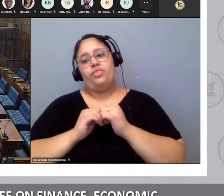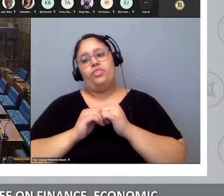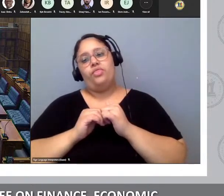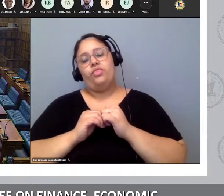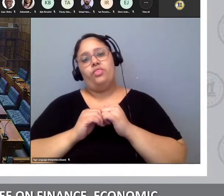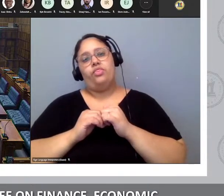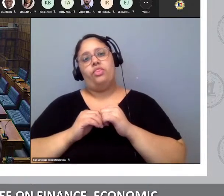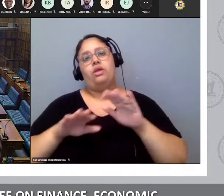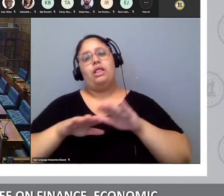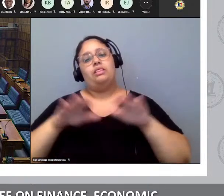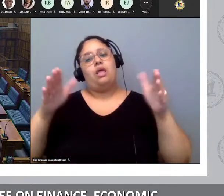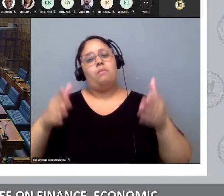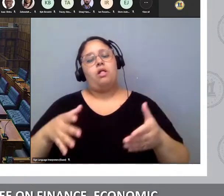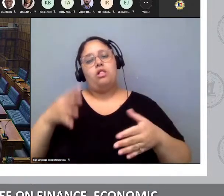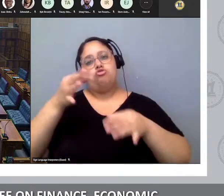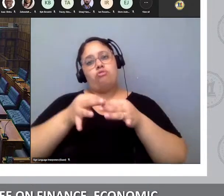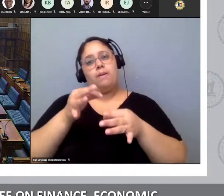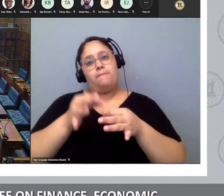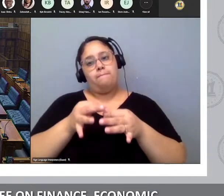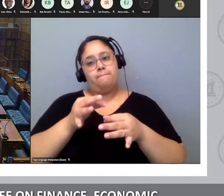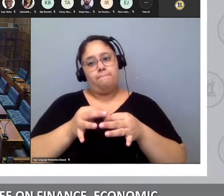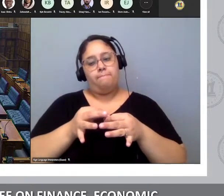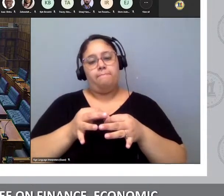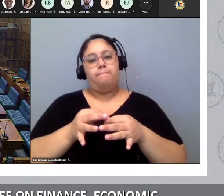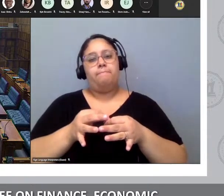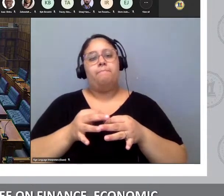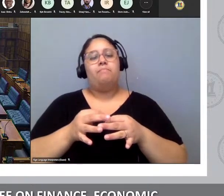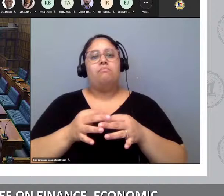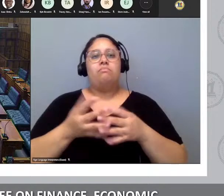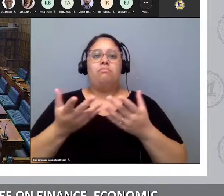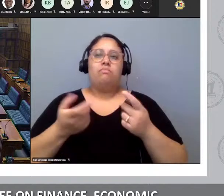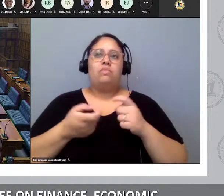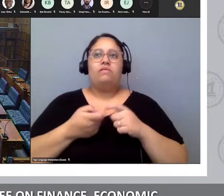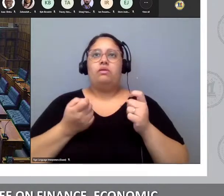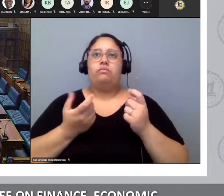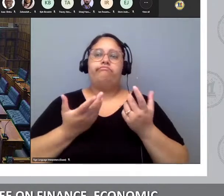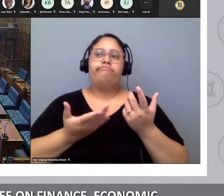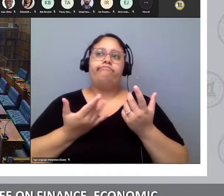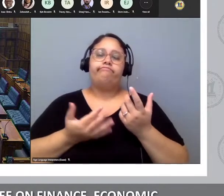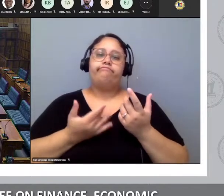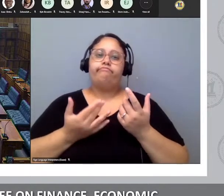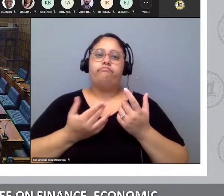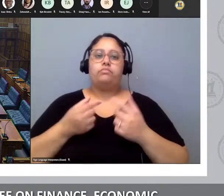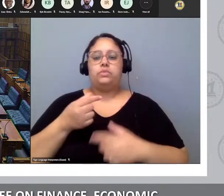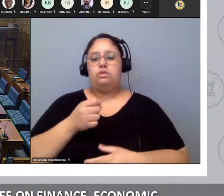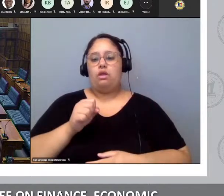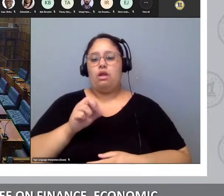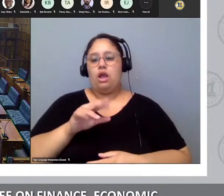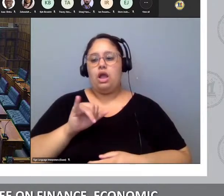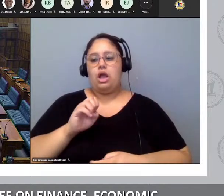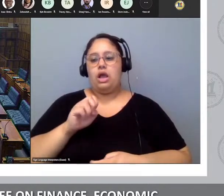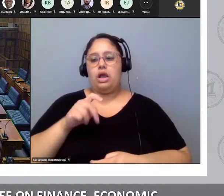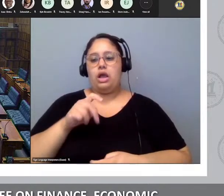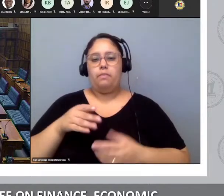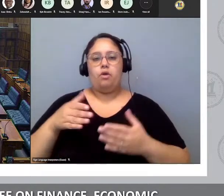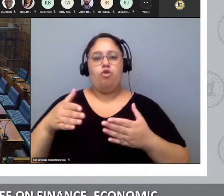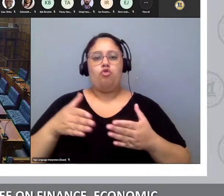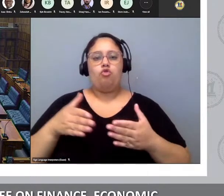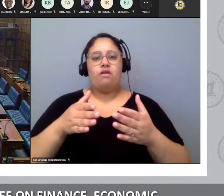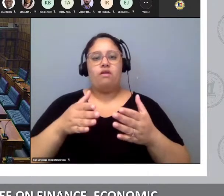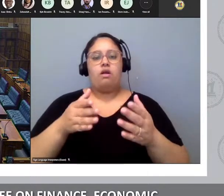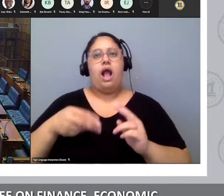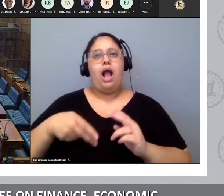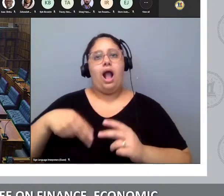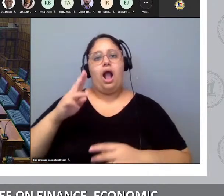table grapes I think uh probably from the the the kip River uh upington